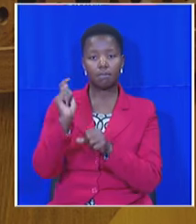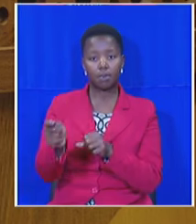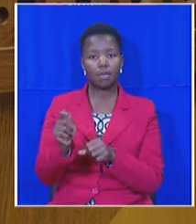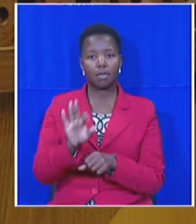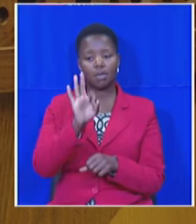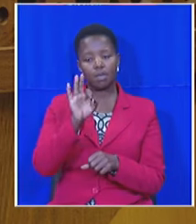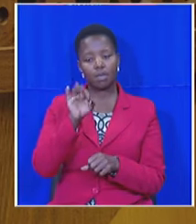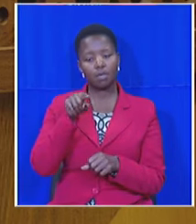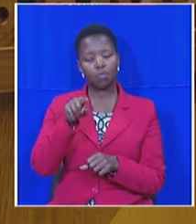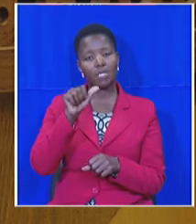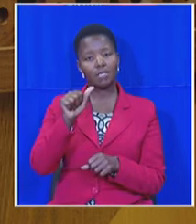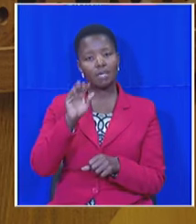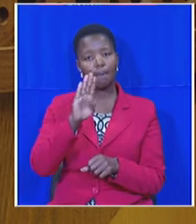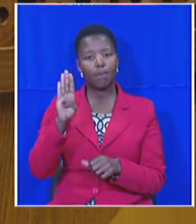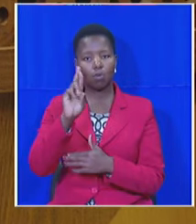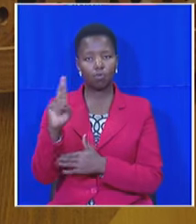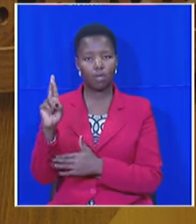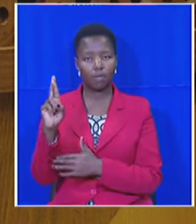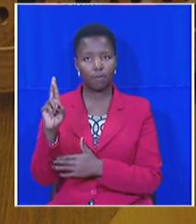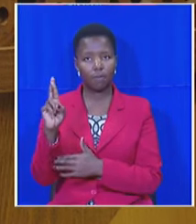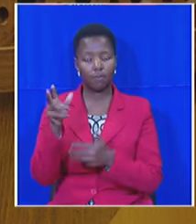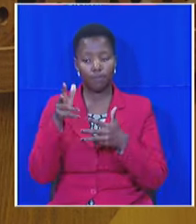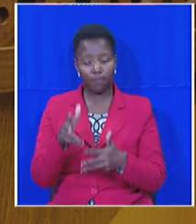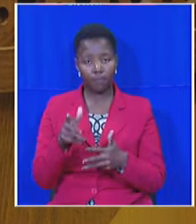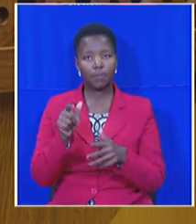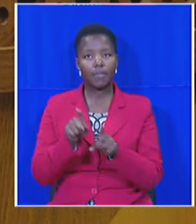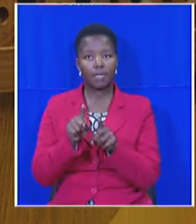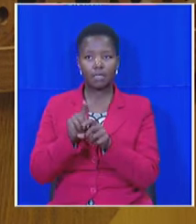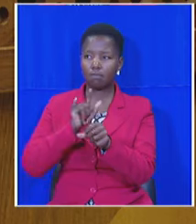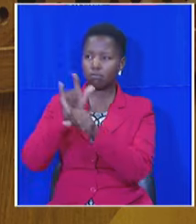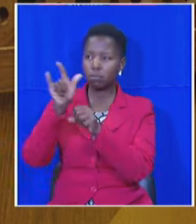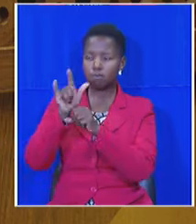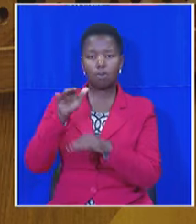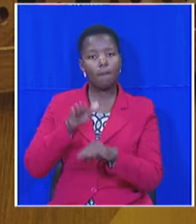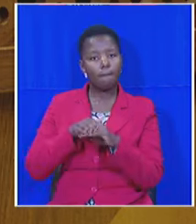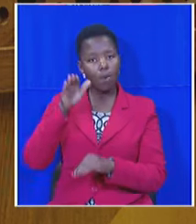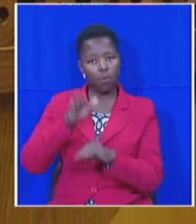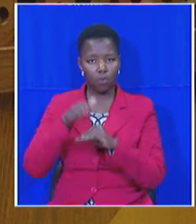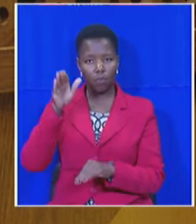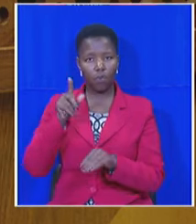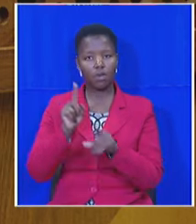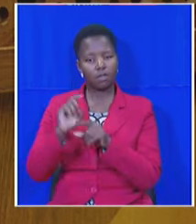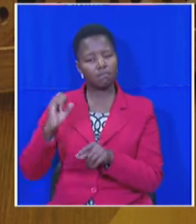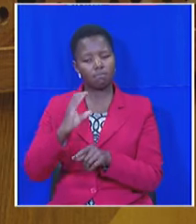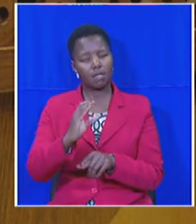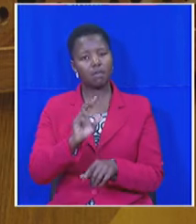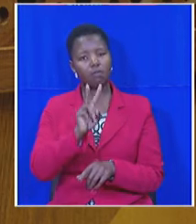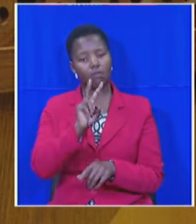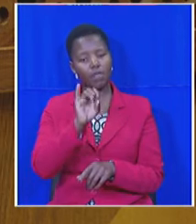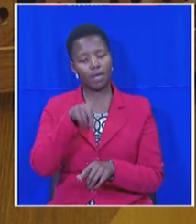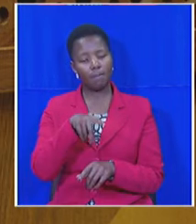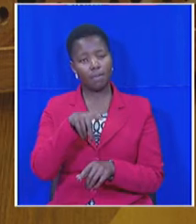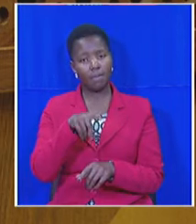rand. And obviously more flying hours and money appropriated for the VIP. Wasteful